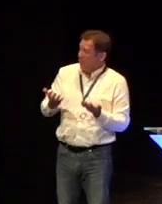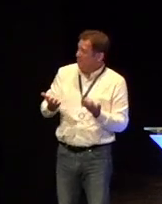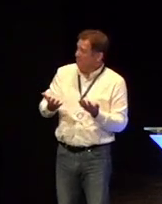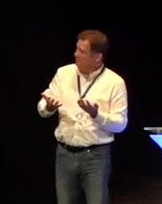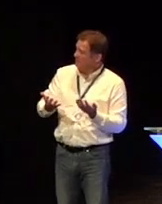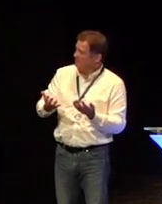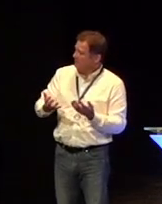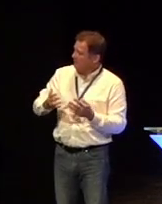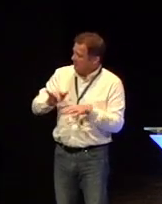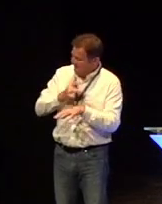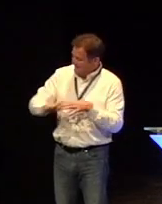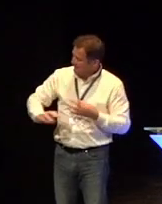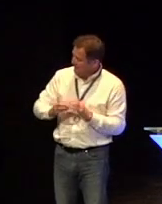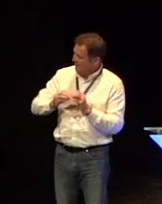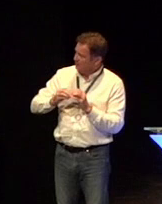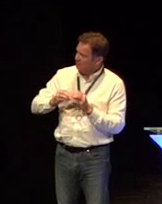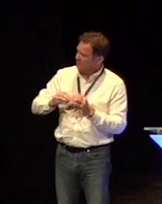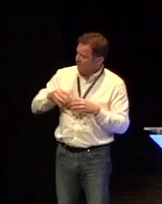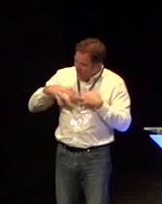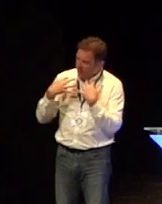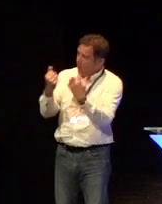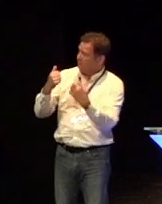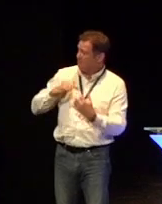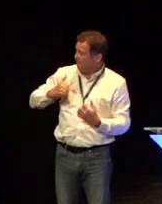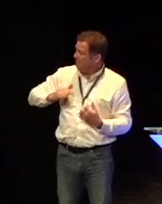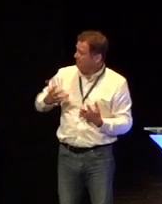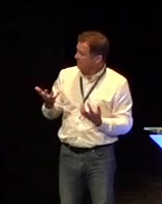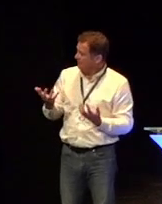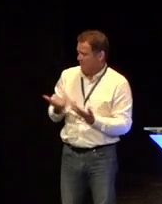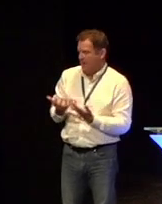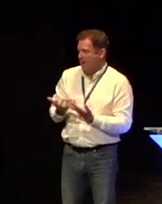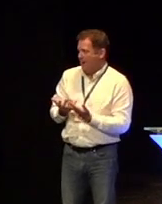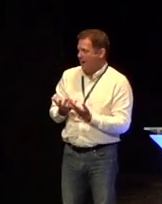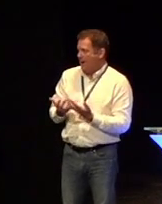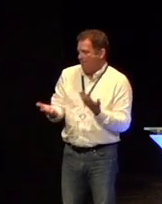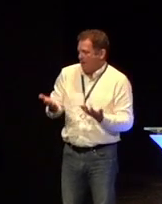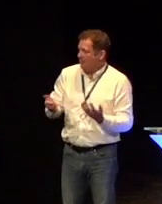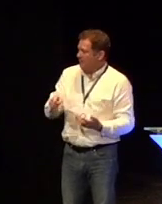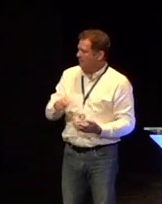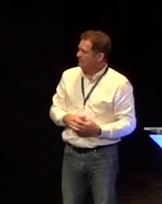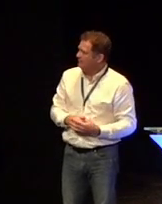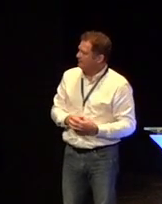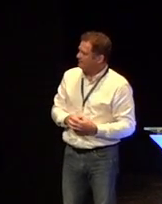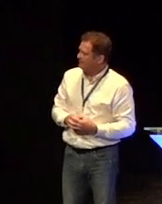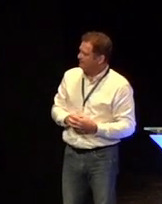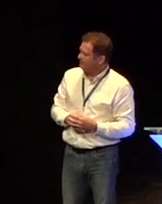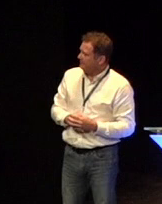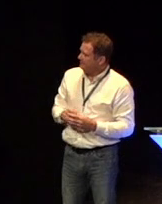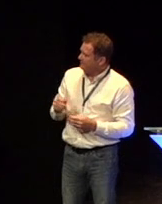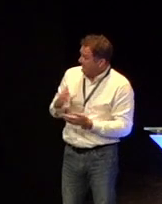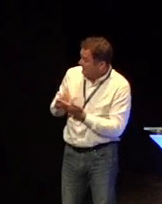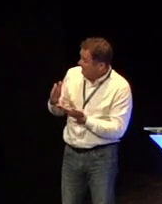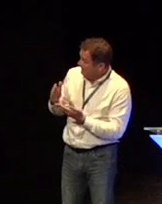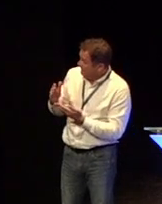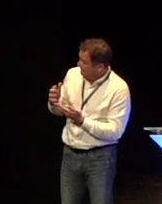things more visual, simple and straightforward to understand. So it's kind of achieving that with a creative balance